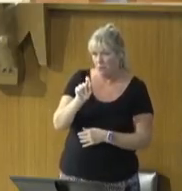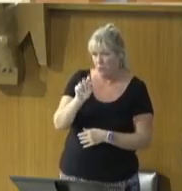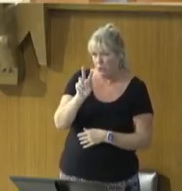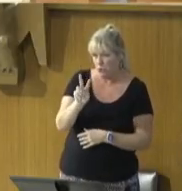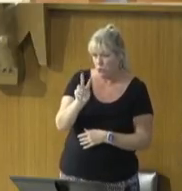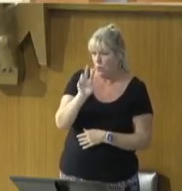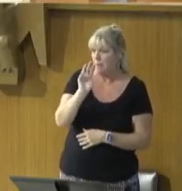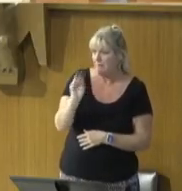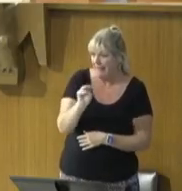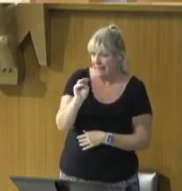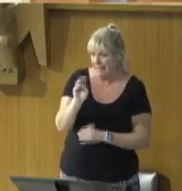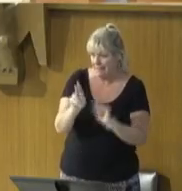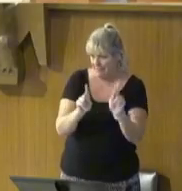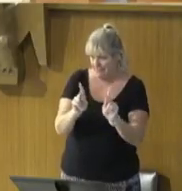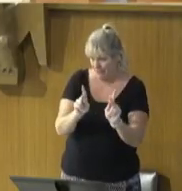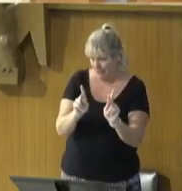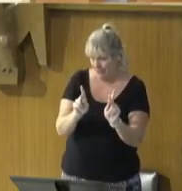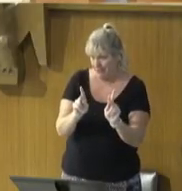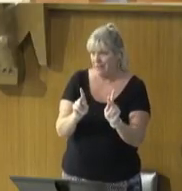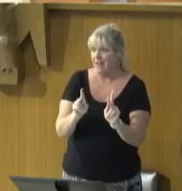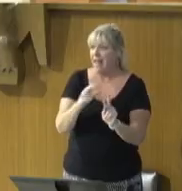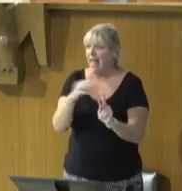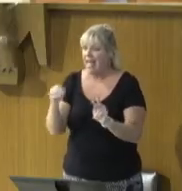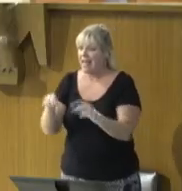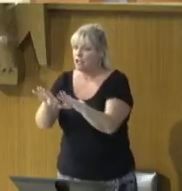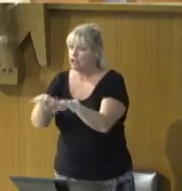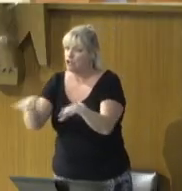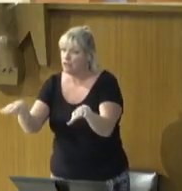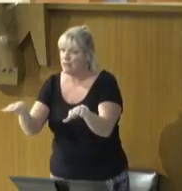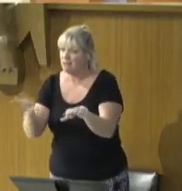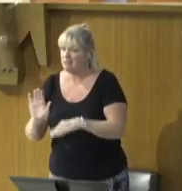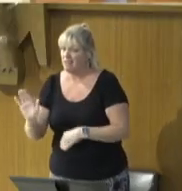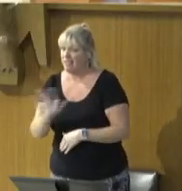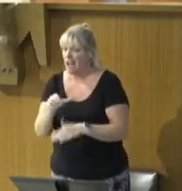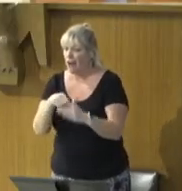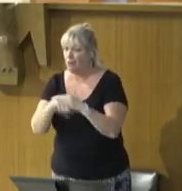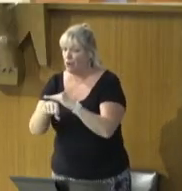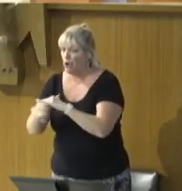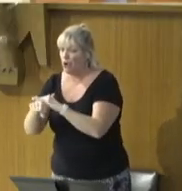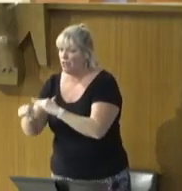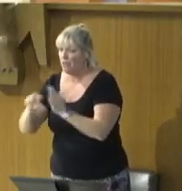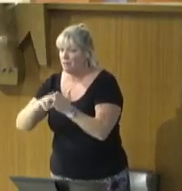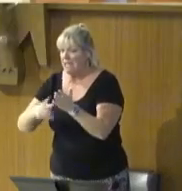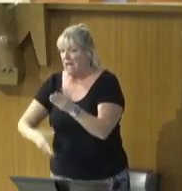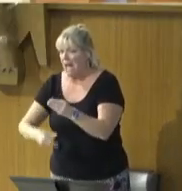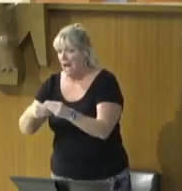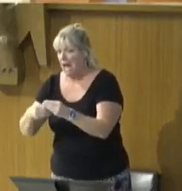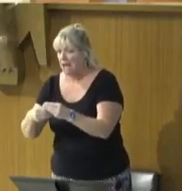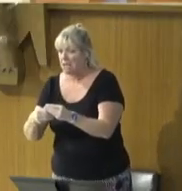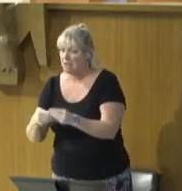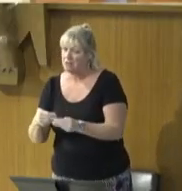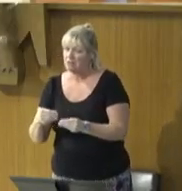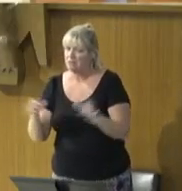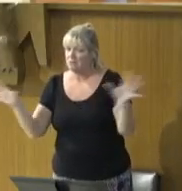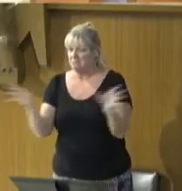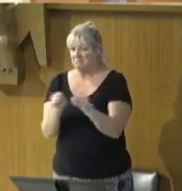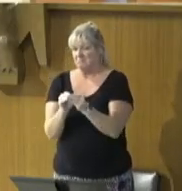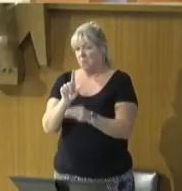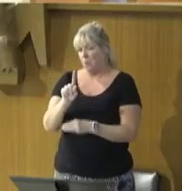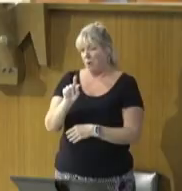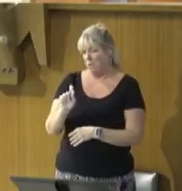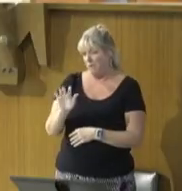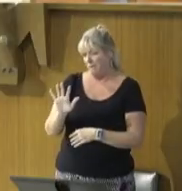people. And based on typical child population rates, that would mean about 1.5 million